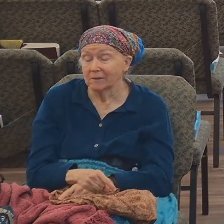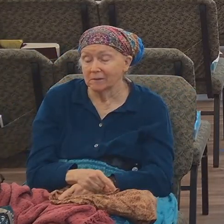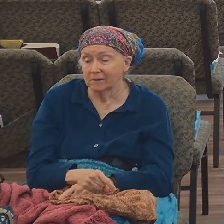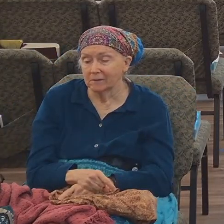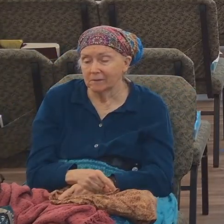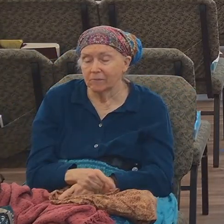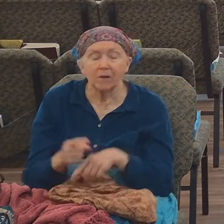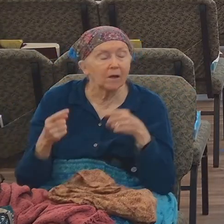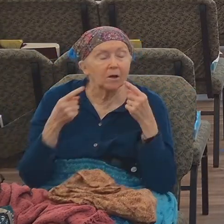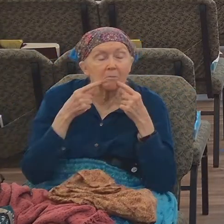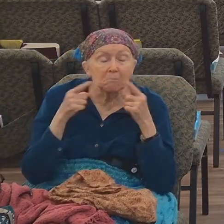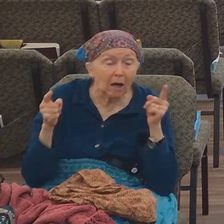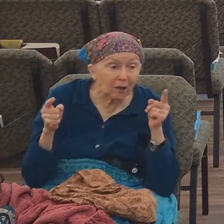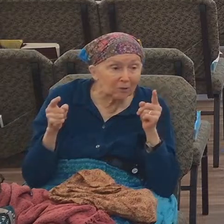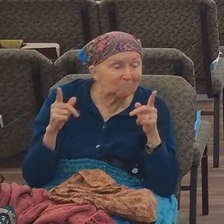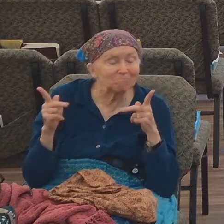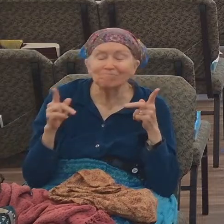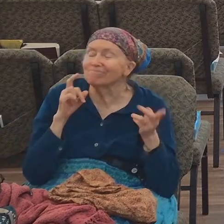Public recognition